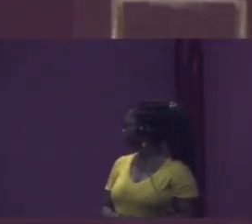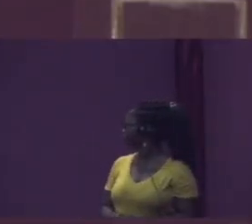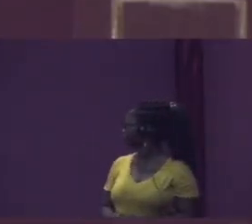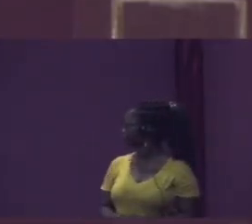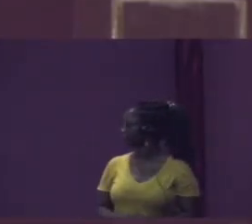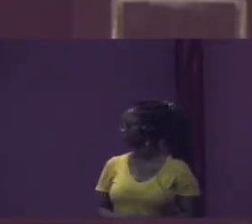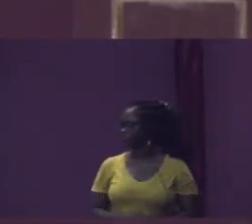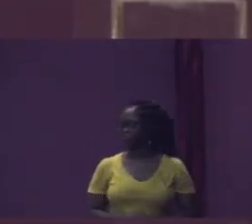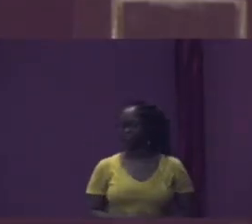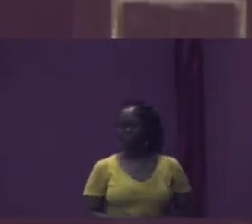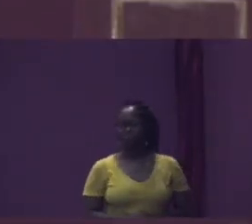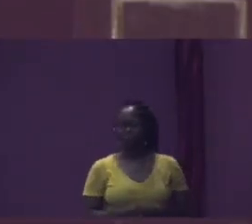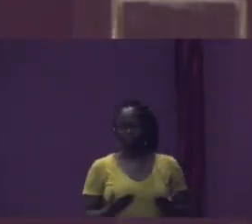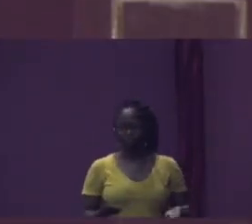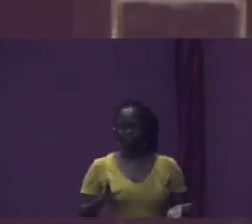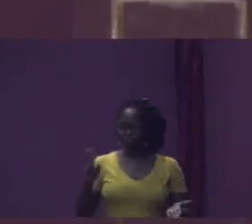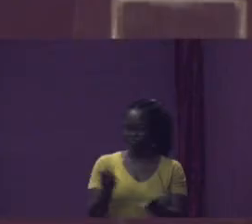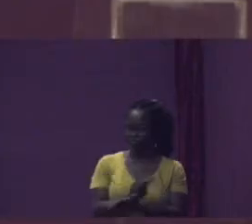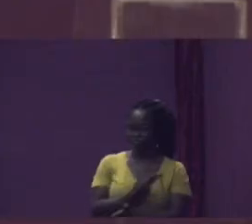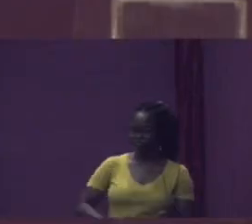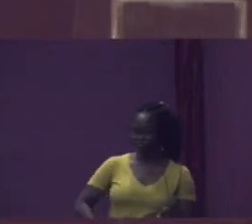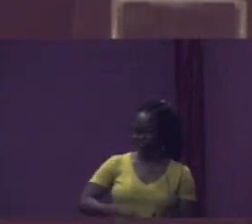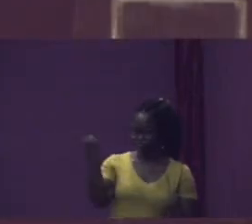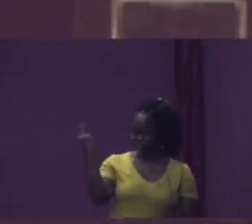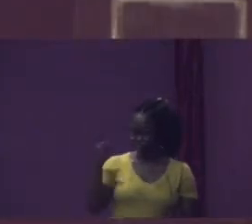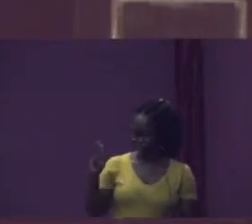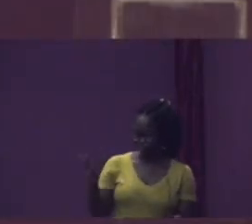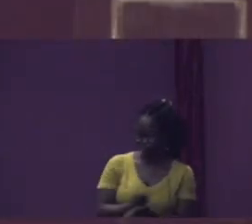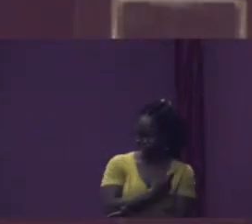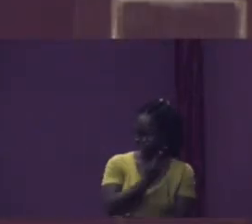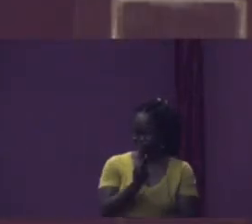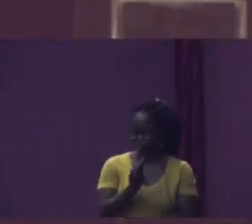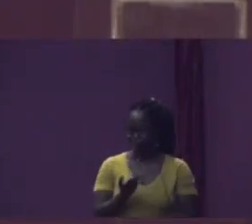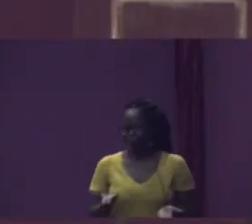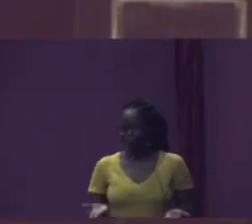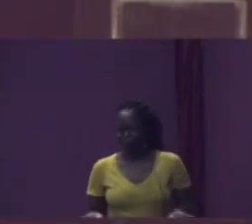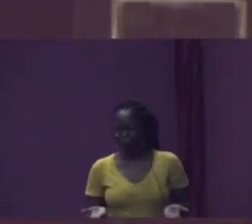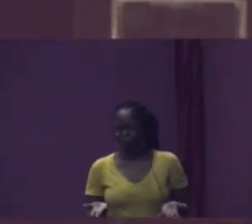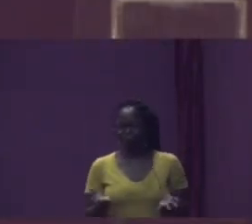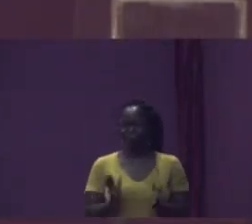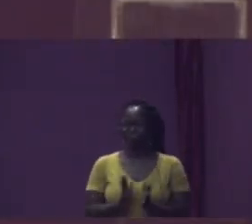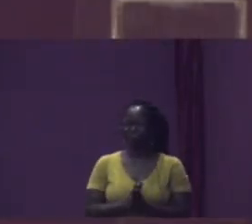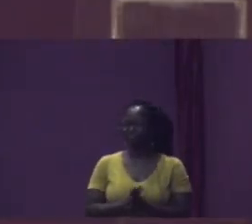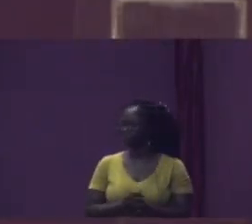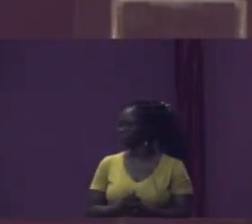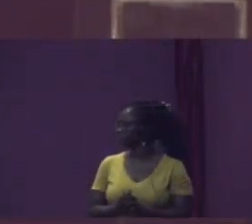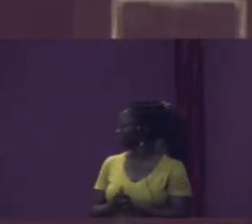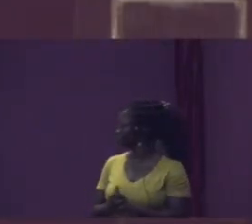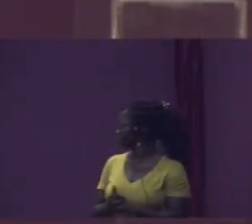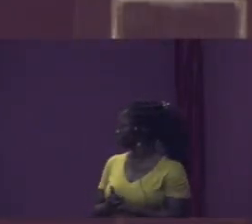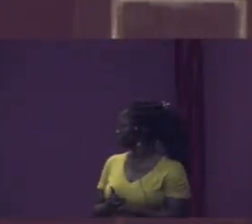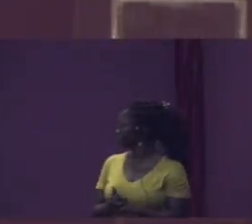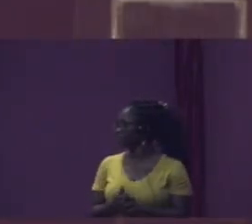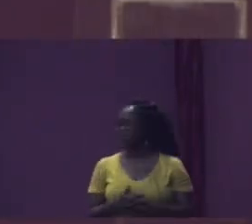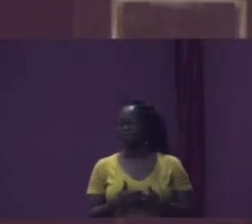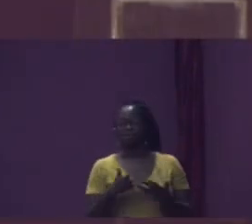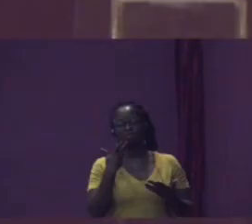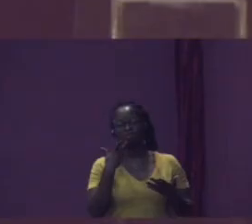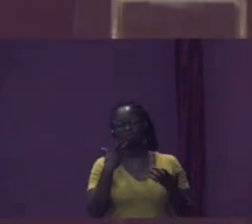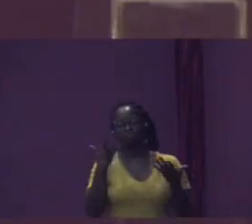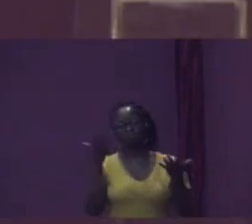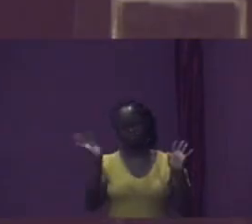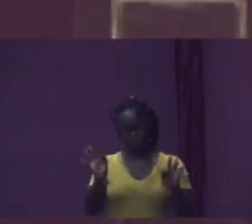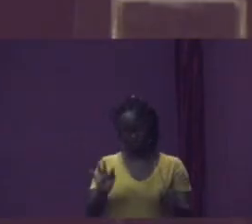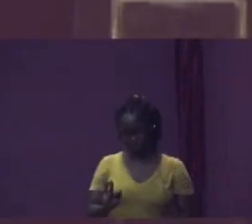which she did. Okay. And luckily, since she was there at the district hospital, the operating theater was